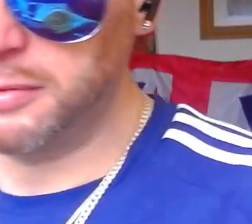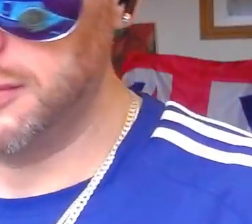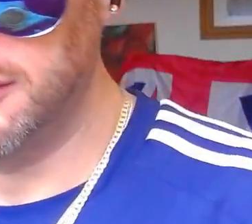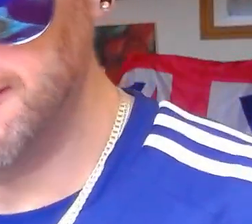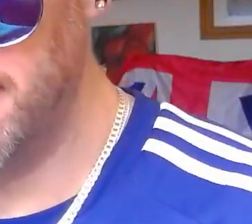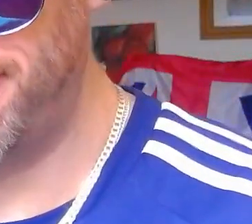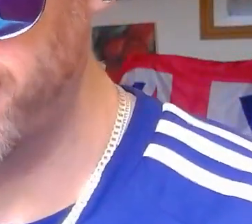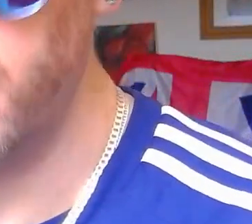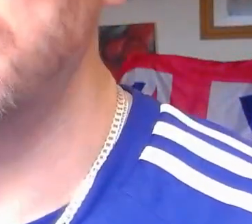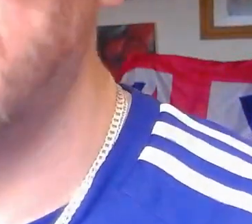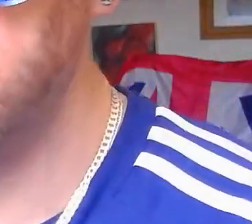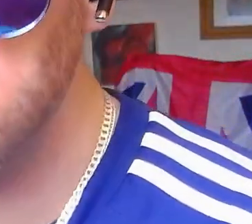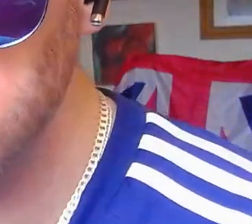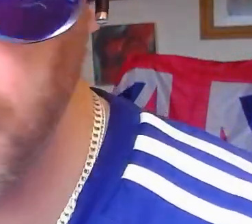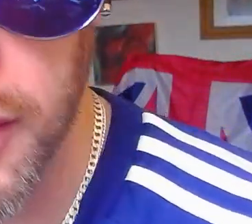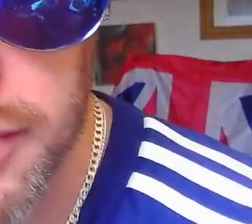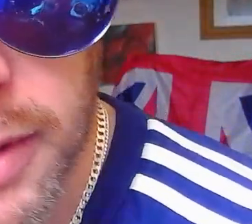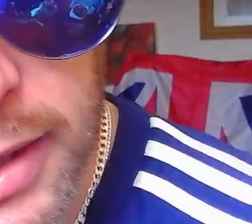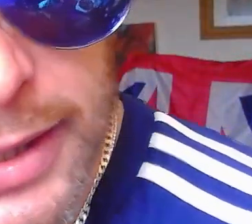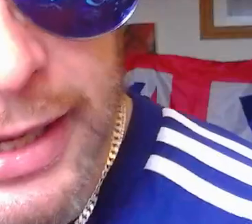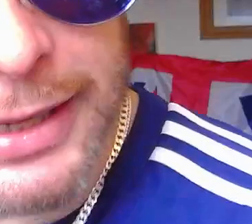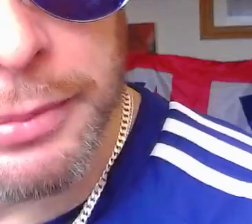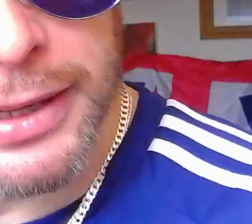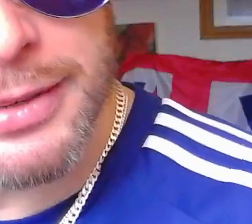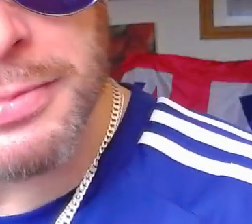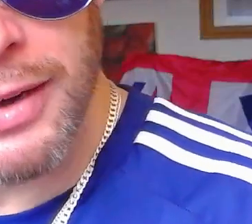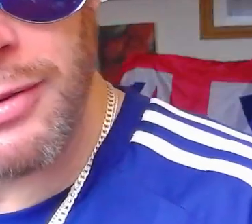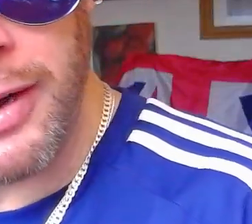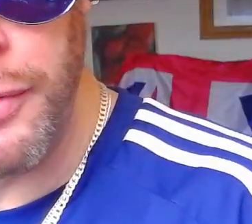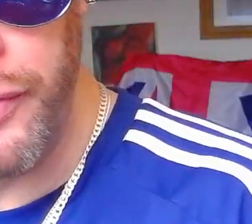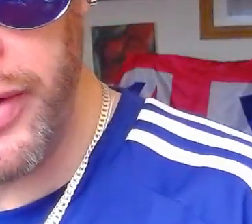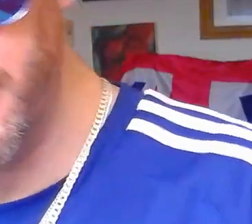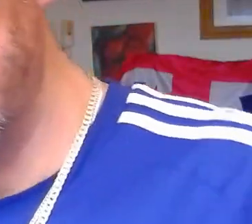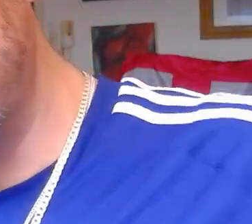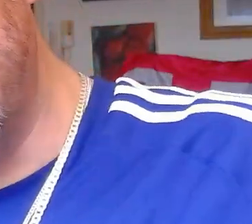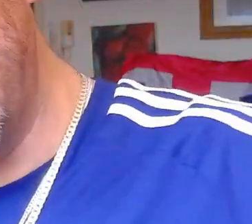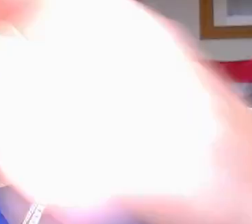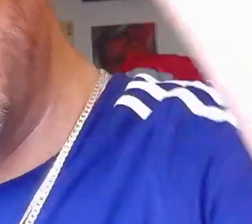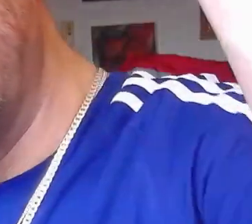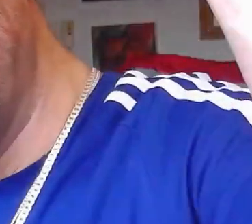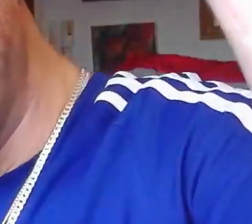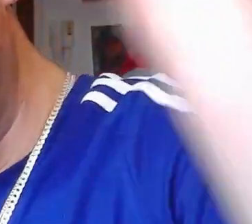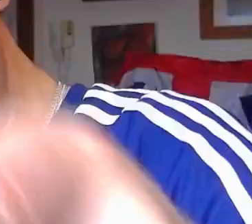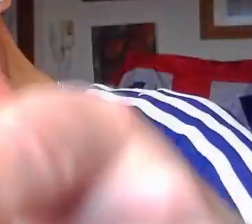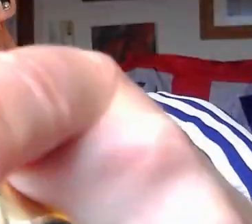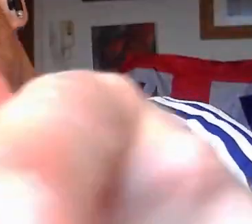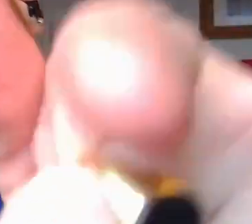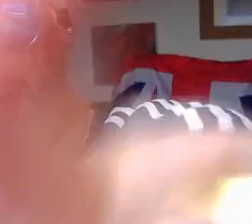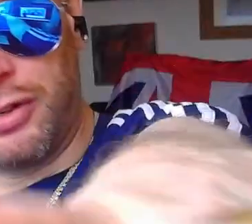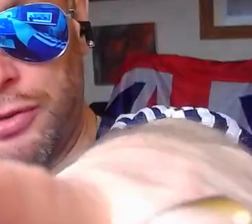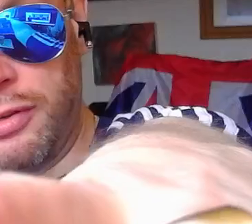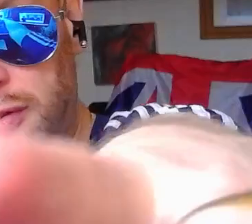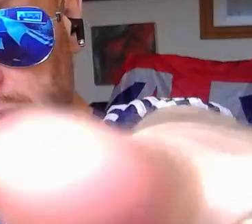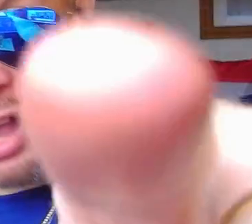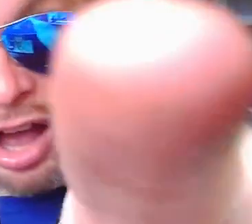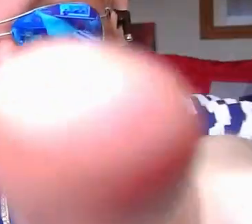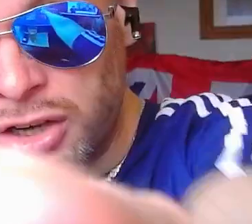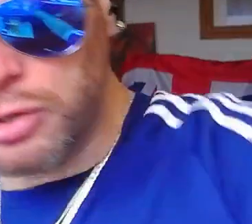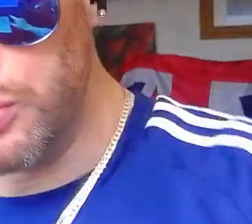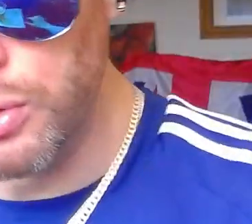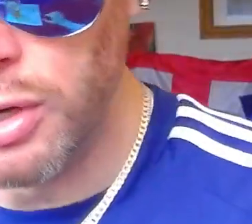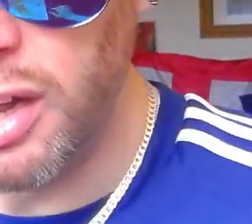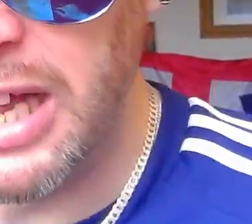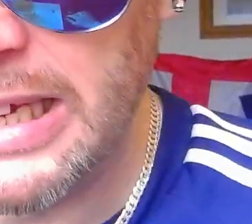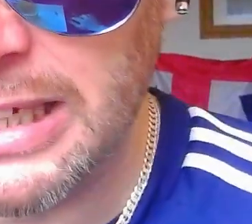you. Charlatans, a lot of them, man. Anyway, there's my rant over. Get it? Got it. Good.